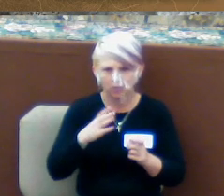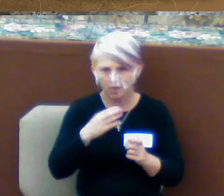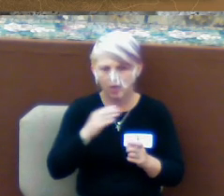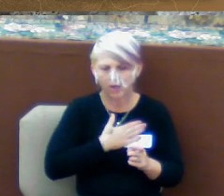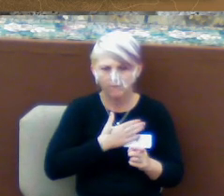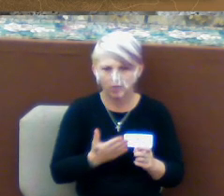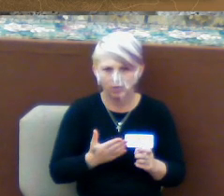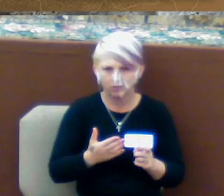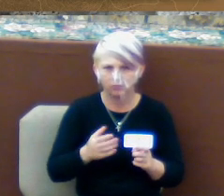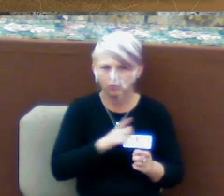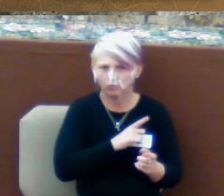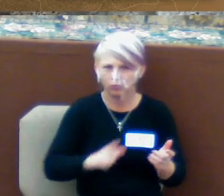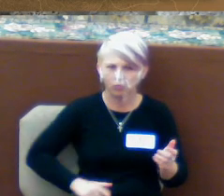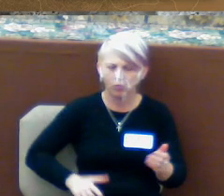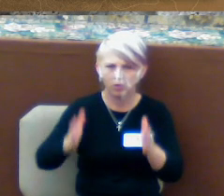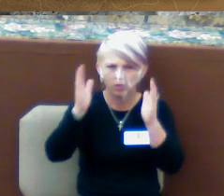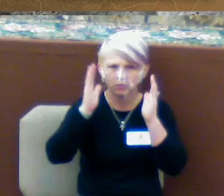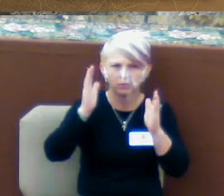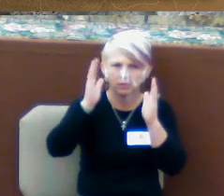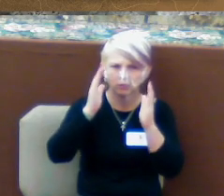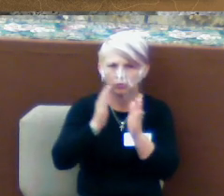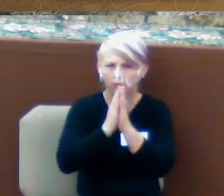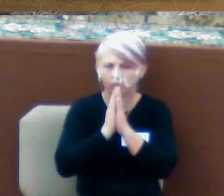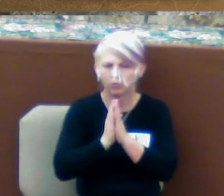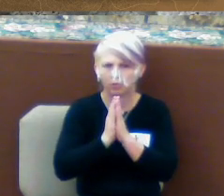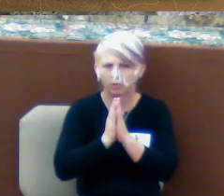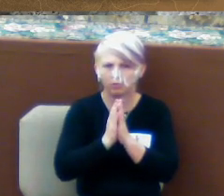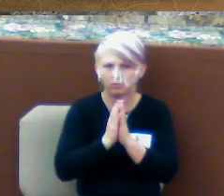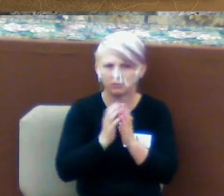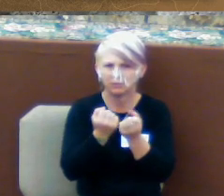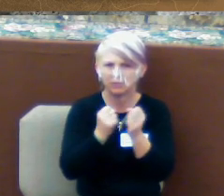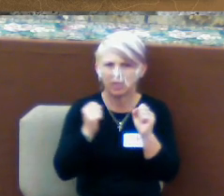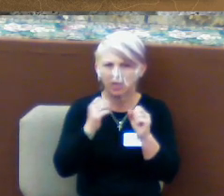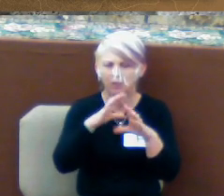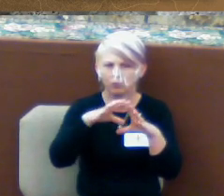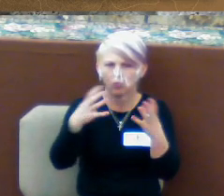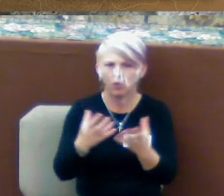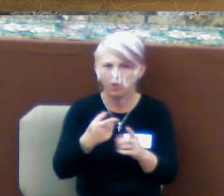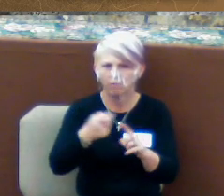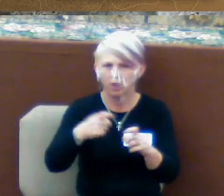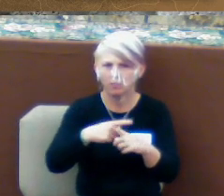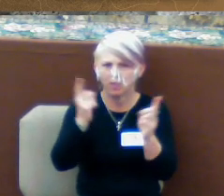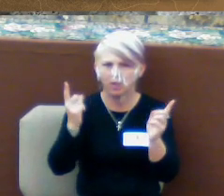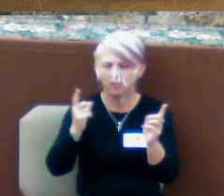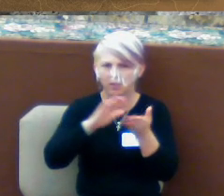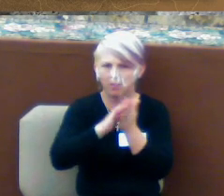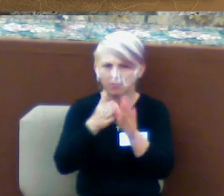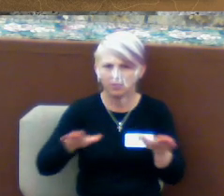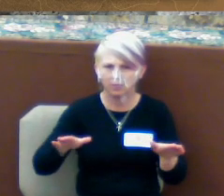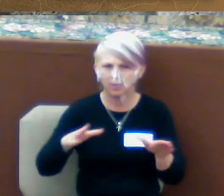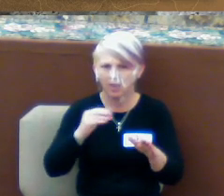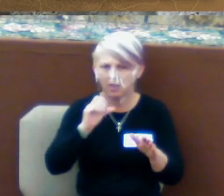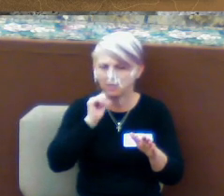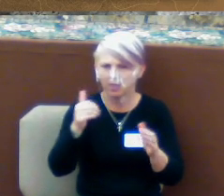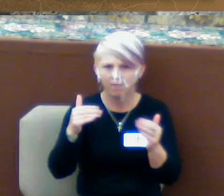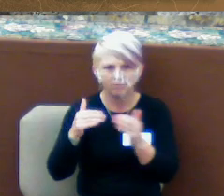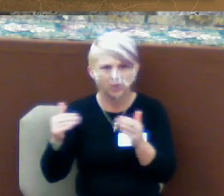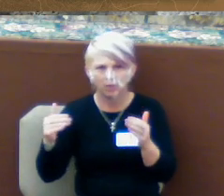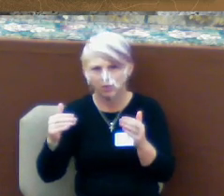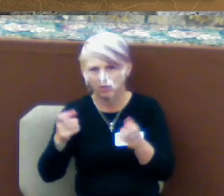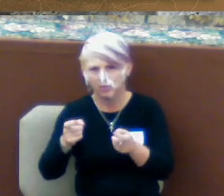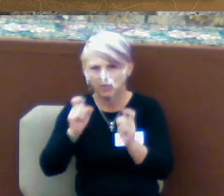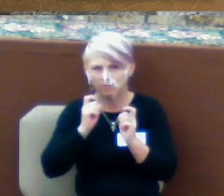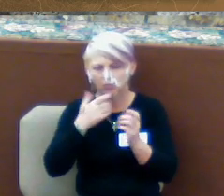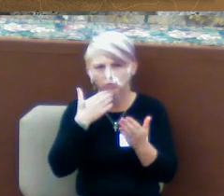Lord, attend to our prayer. Deliver the world from the enemies of peace and from injustice, and give